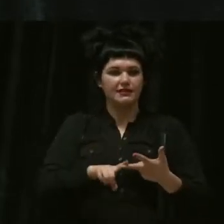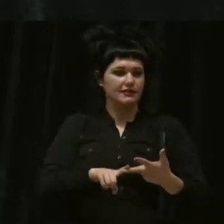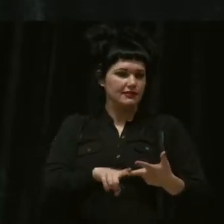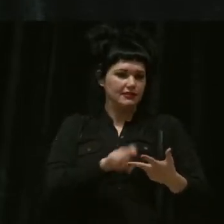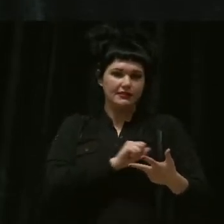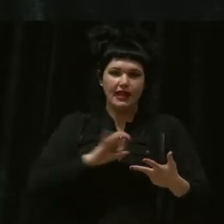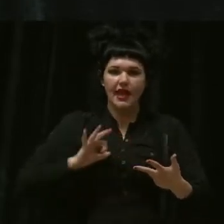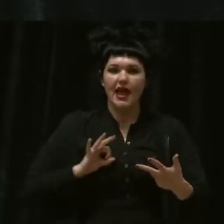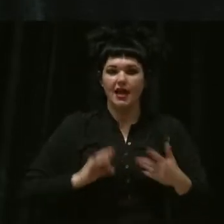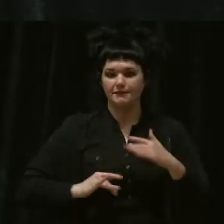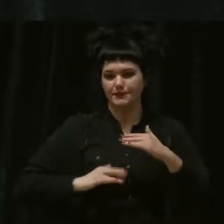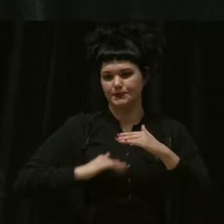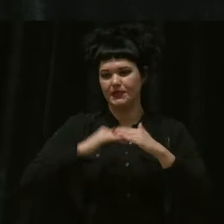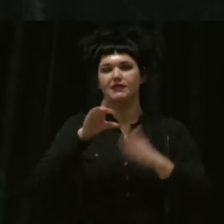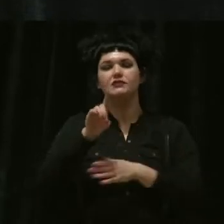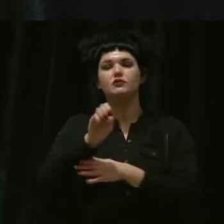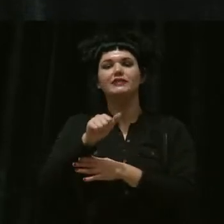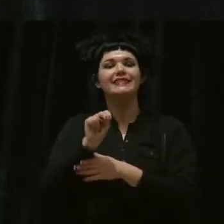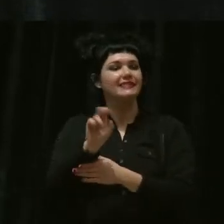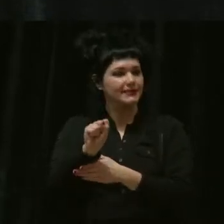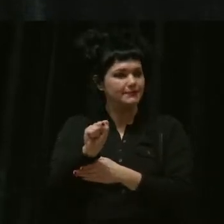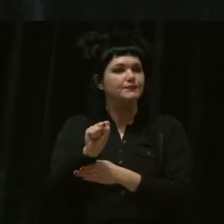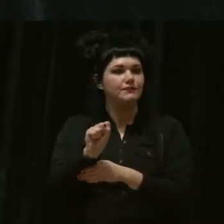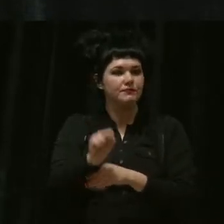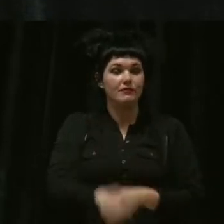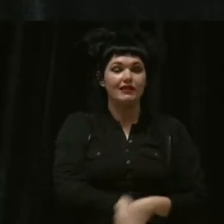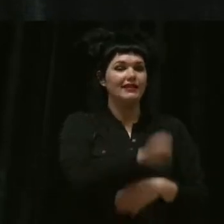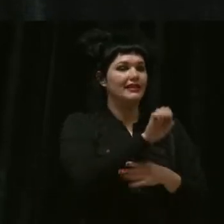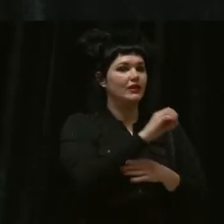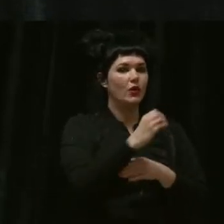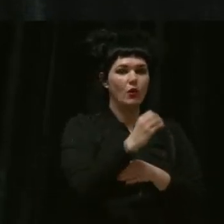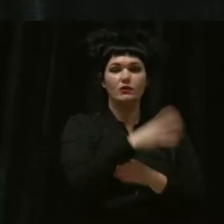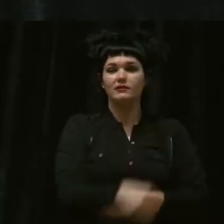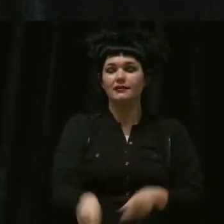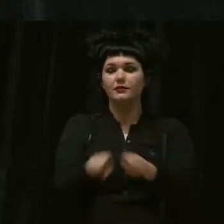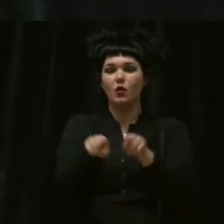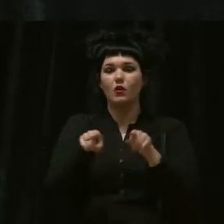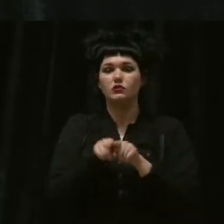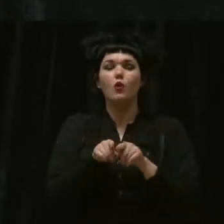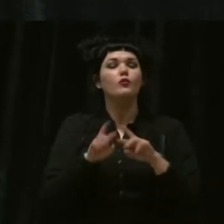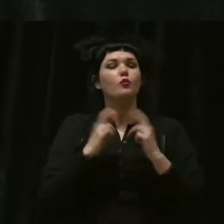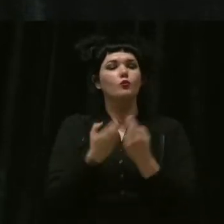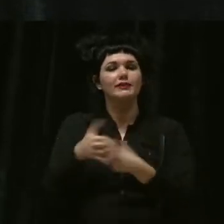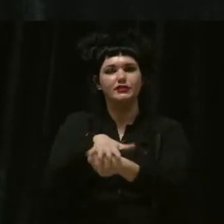through deans, the EOs, and even the regents.